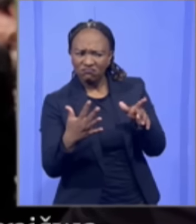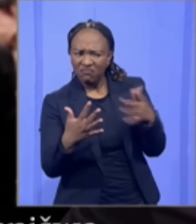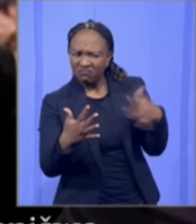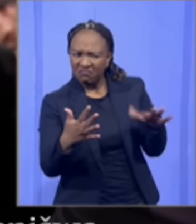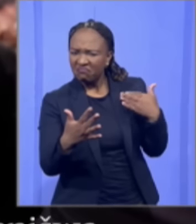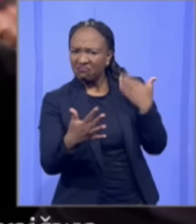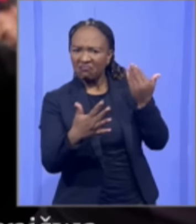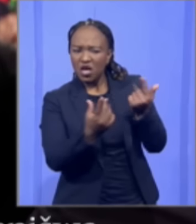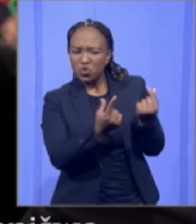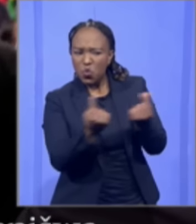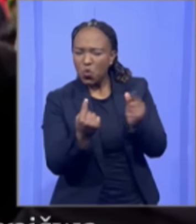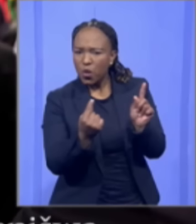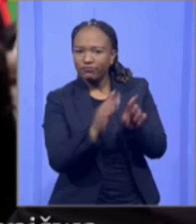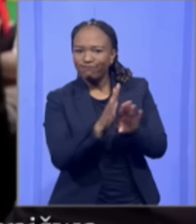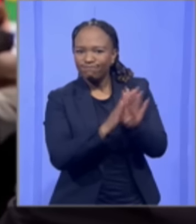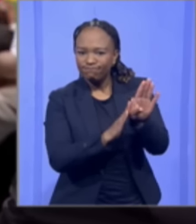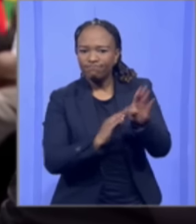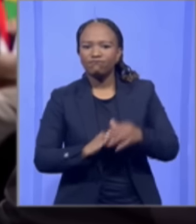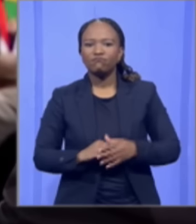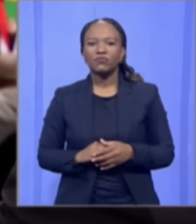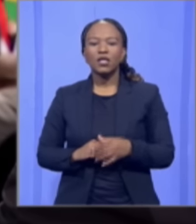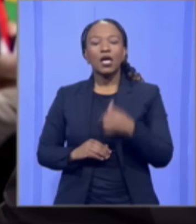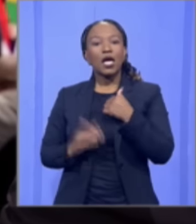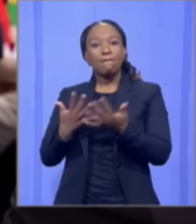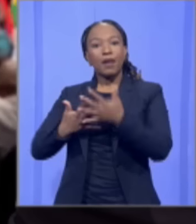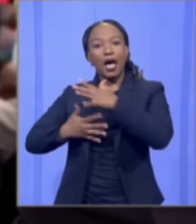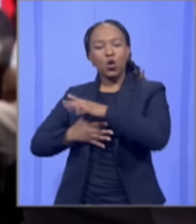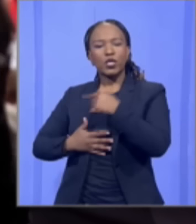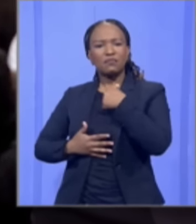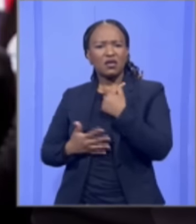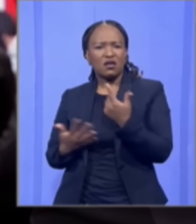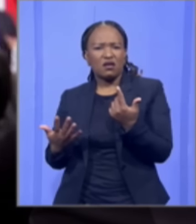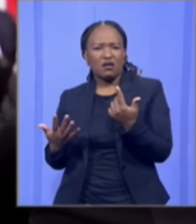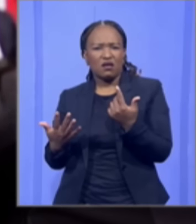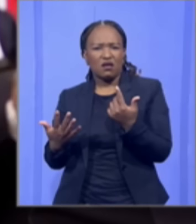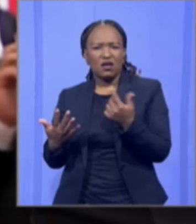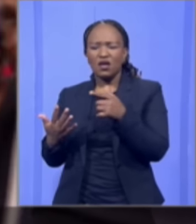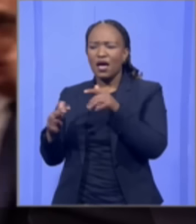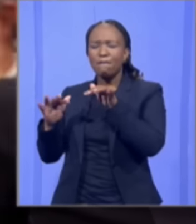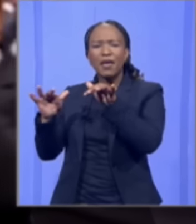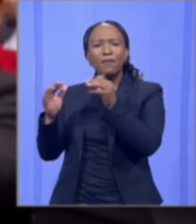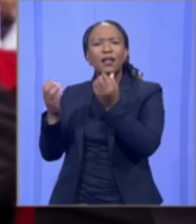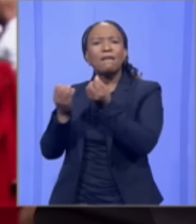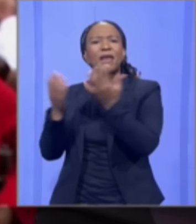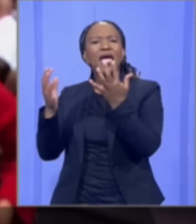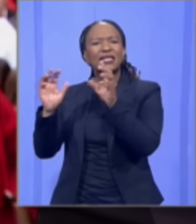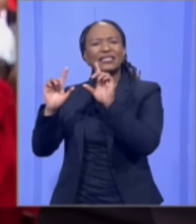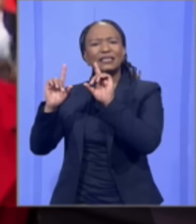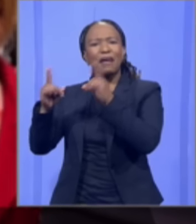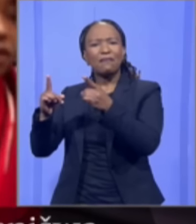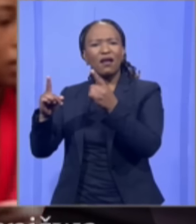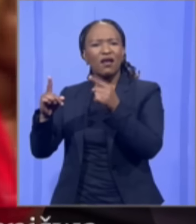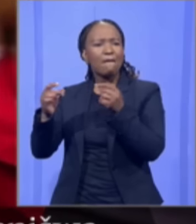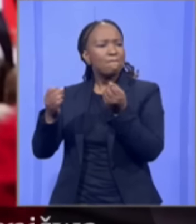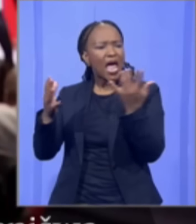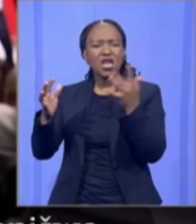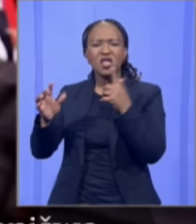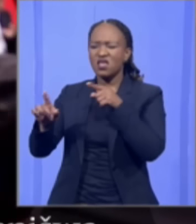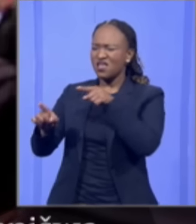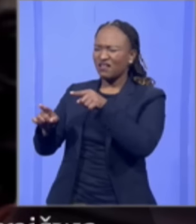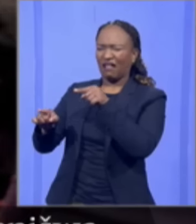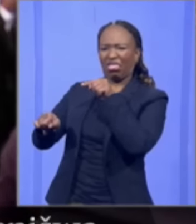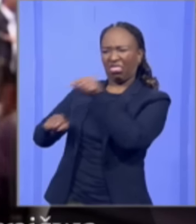My first priority is to understand why is it that everybody is complaining about this department? Why is it that artists are struggling in this